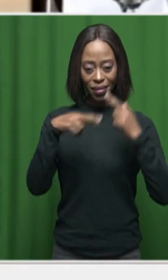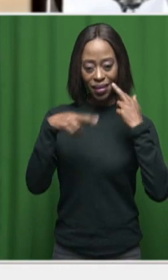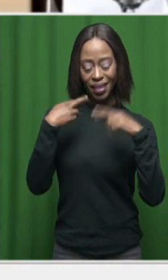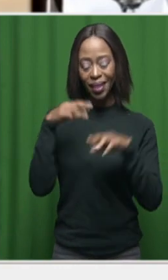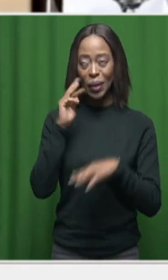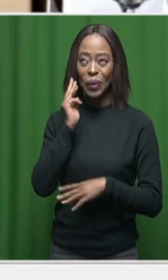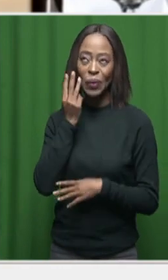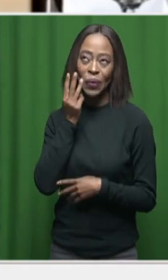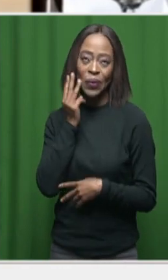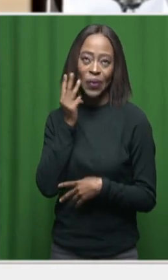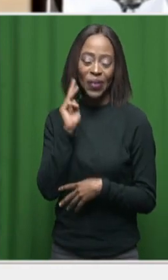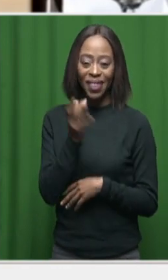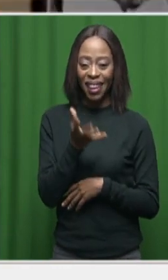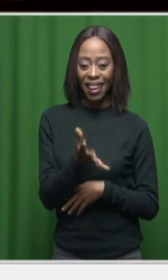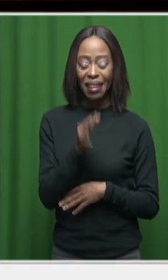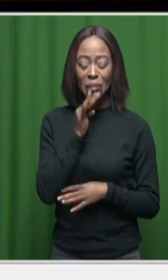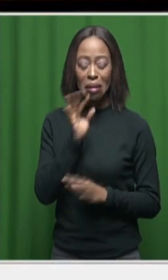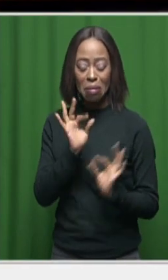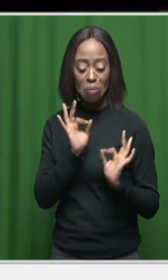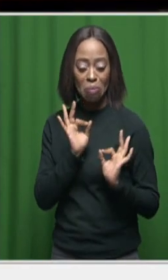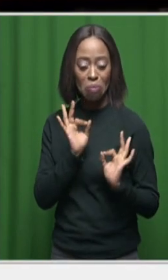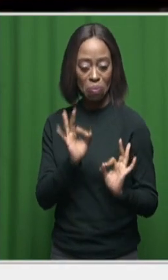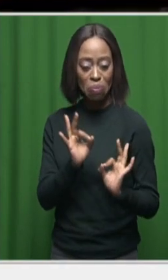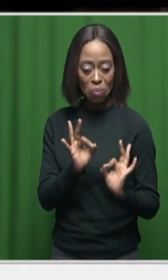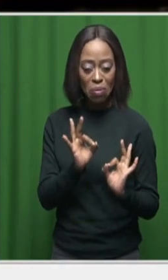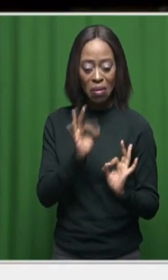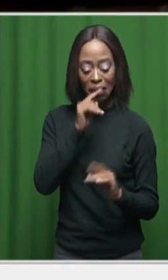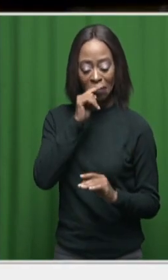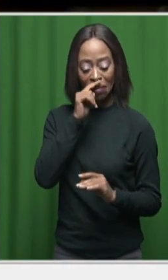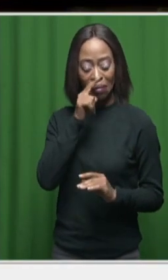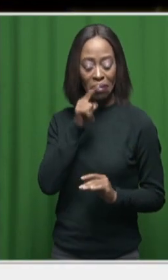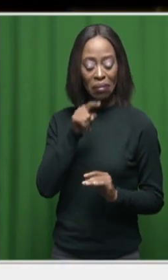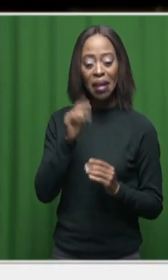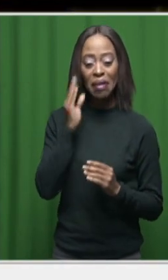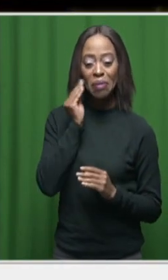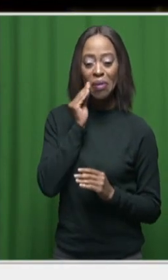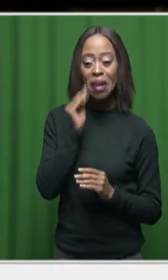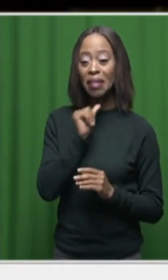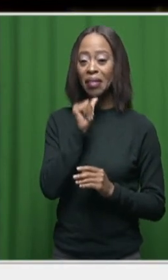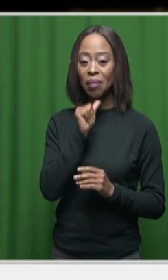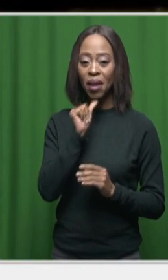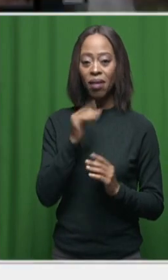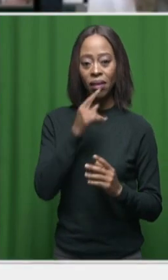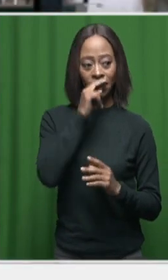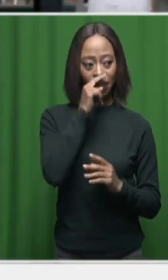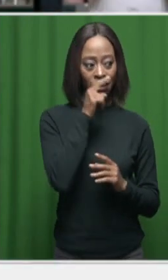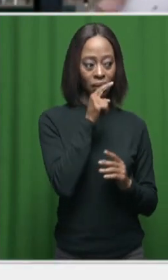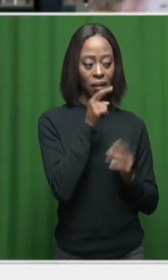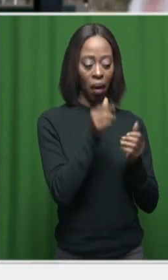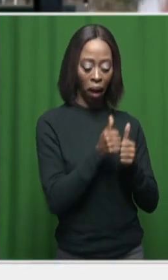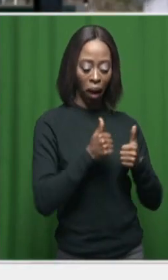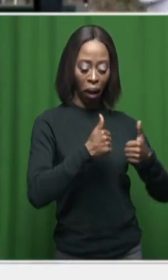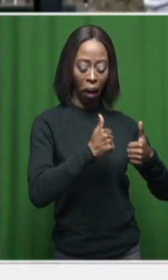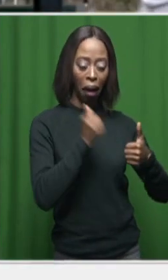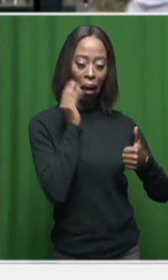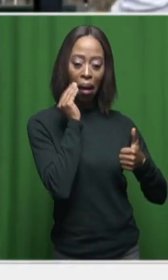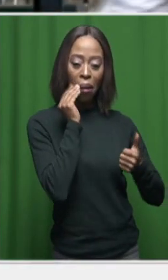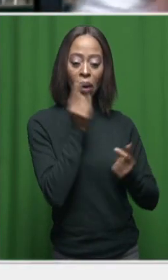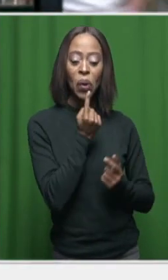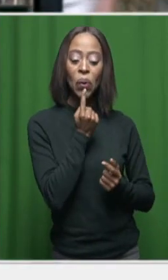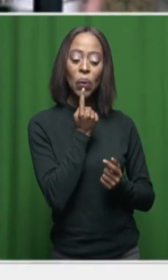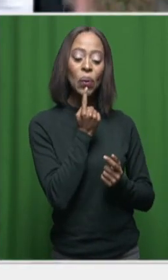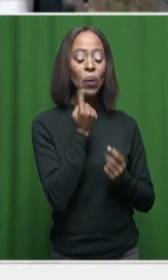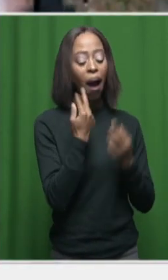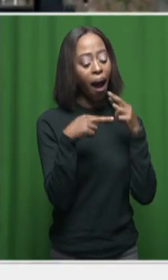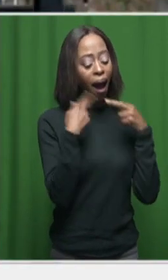wining at Safari Plains is an authentically chic affair, whether you're in the sophisticated dining room or experiencing a candlelit